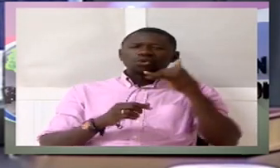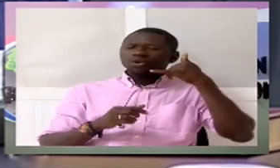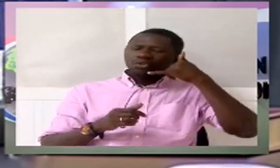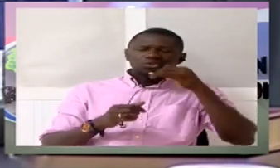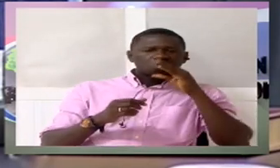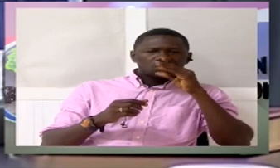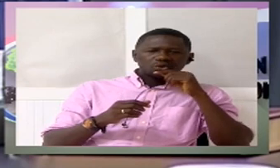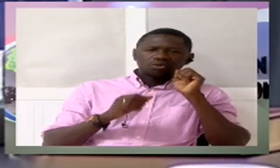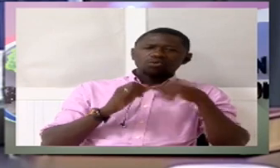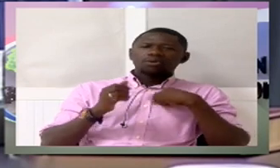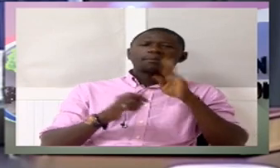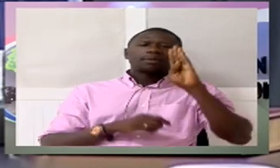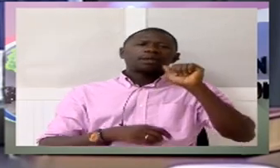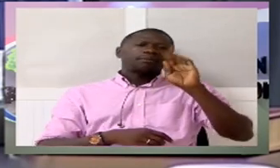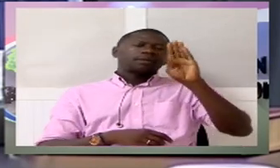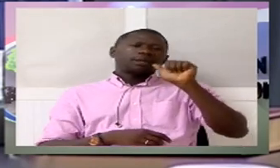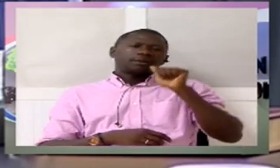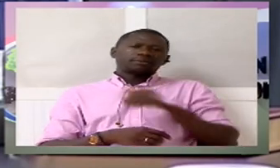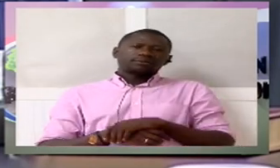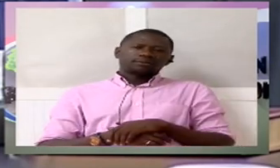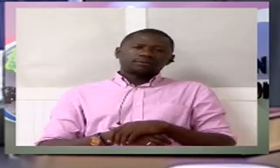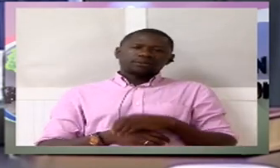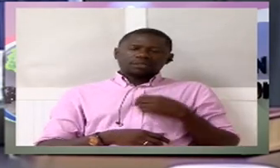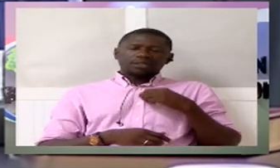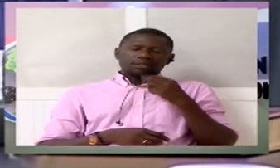how can I be able to speak to Baba?